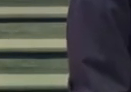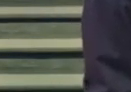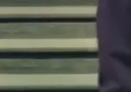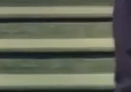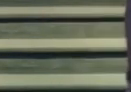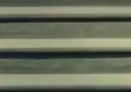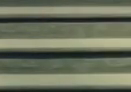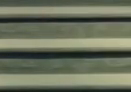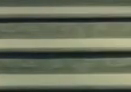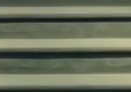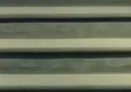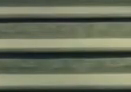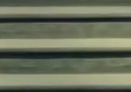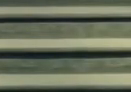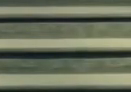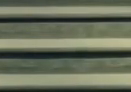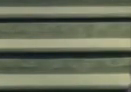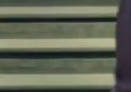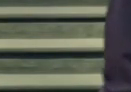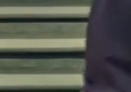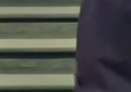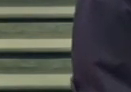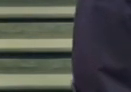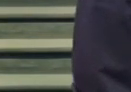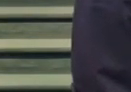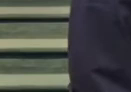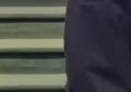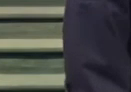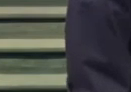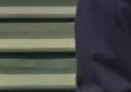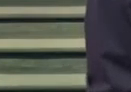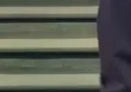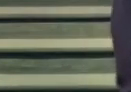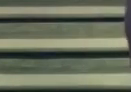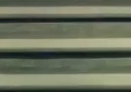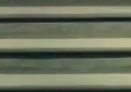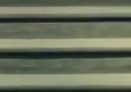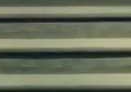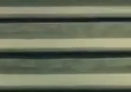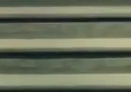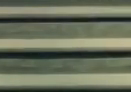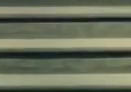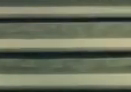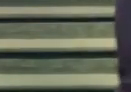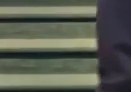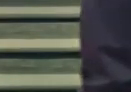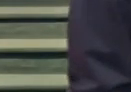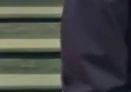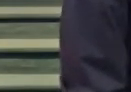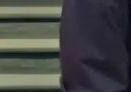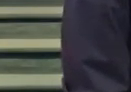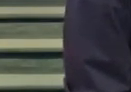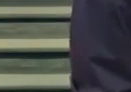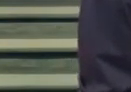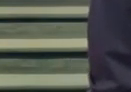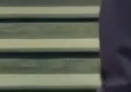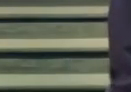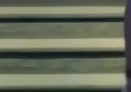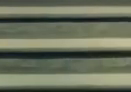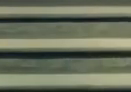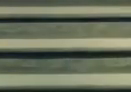made, you know, God has never made today before. It's a brand new creation. Today, it's never happened before.